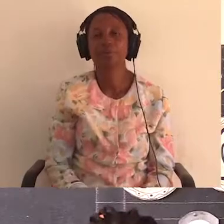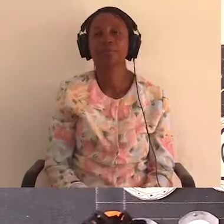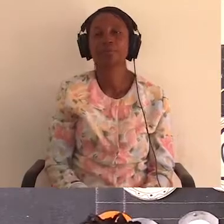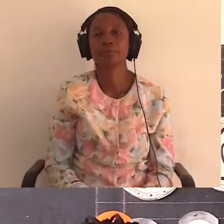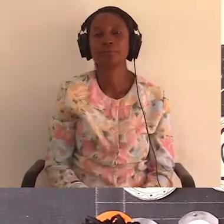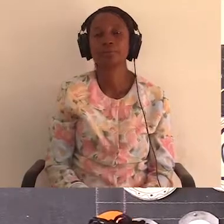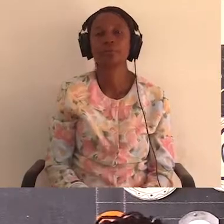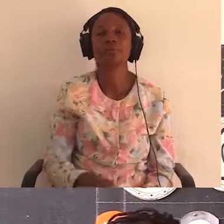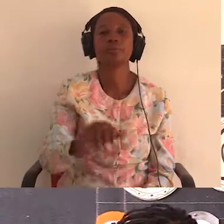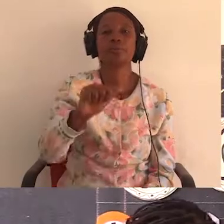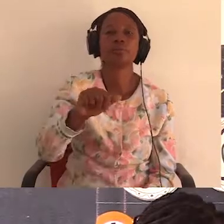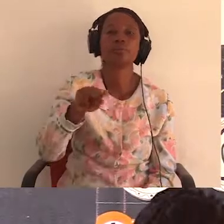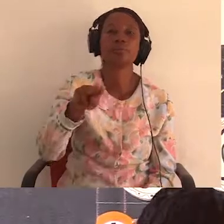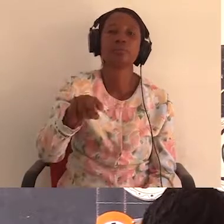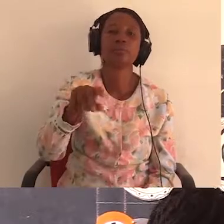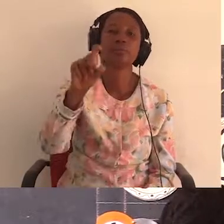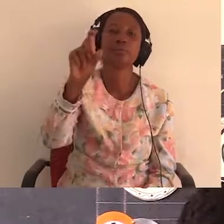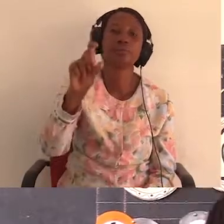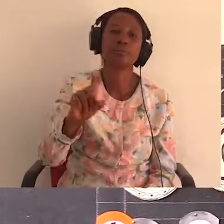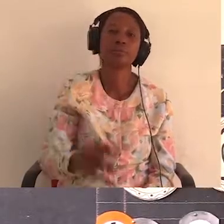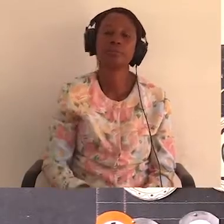Now, another one.